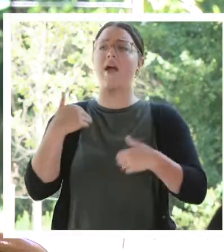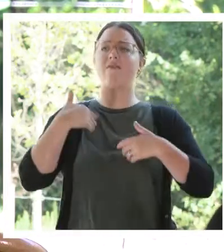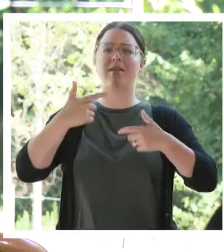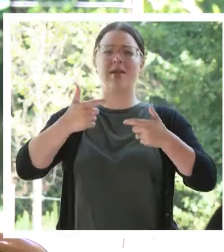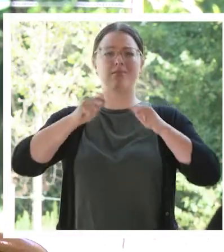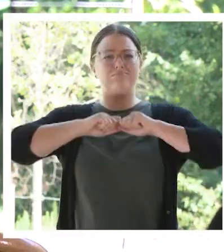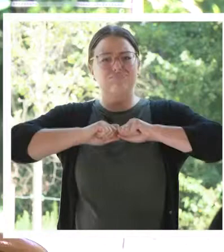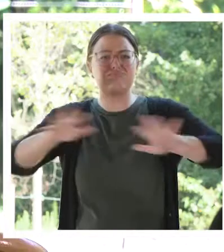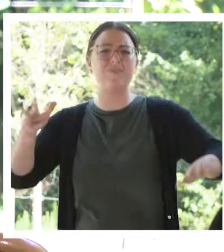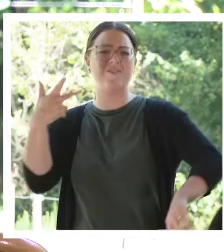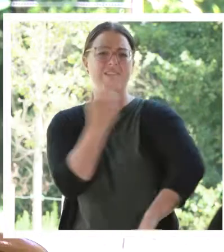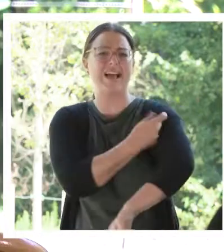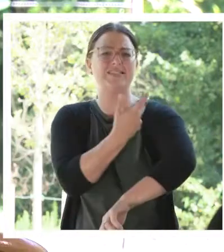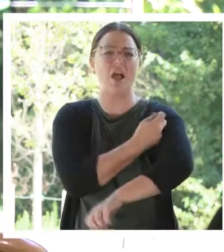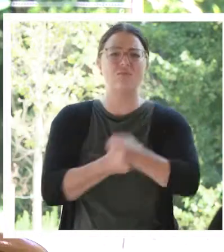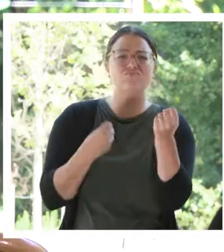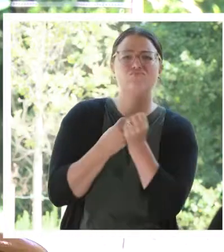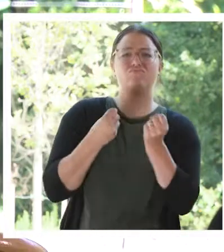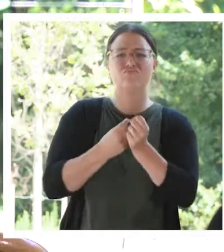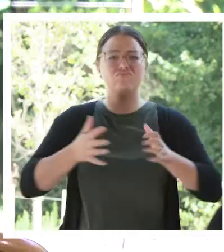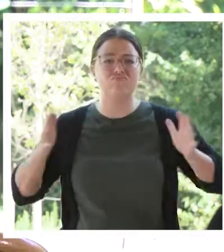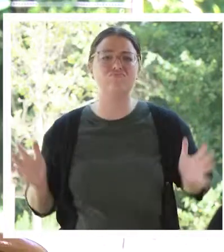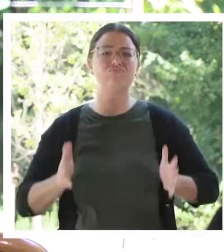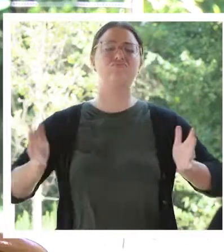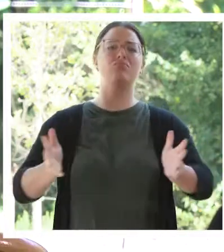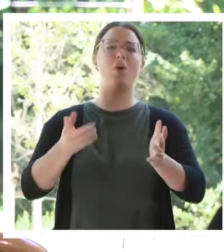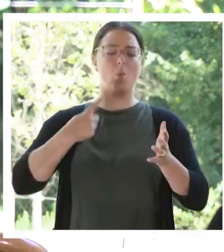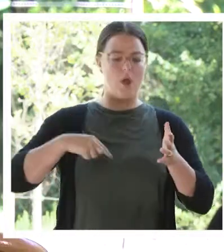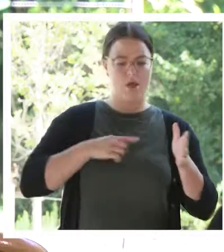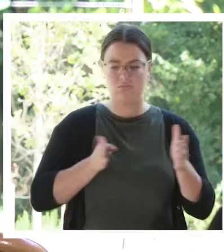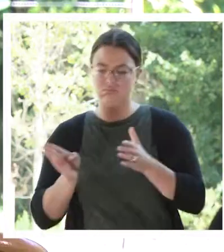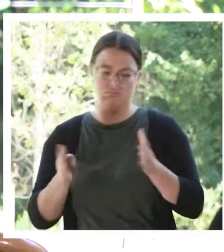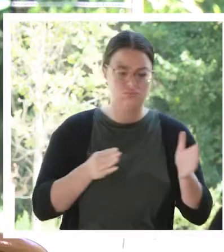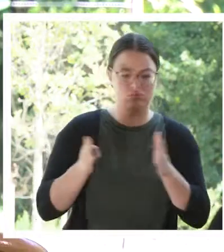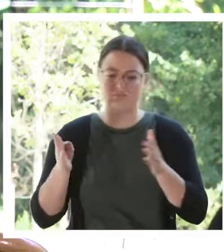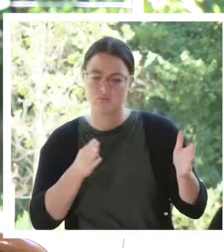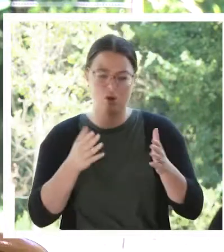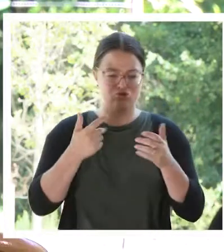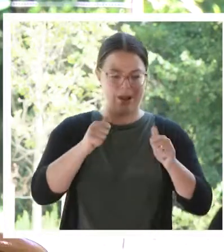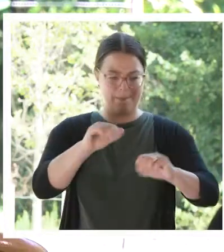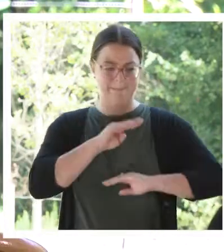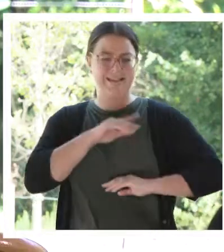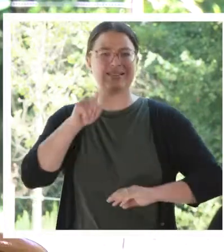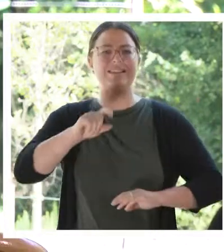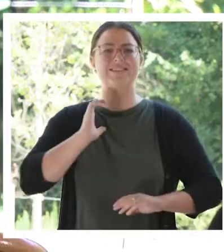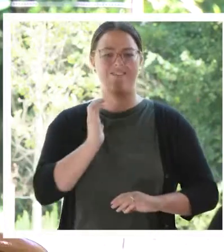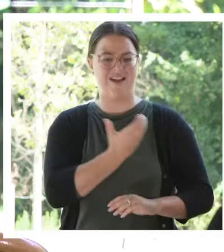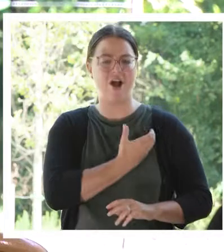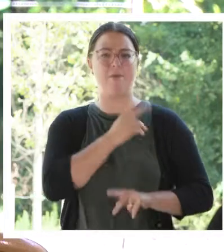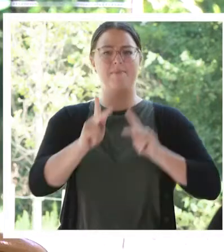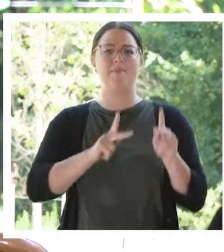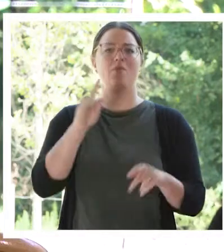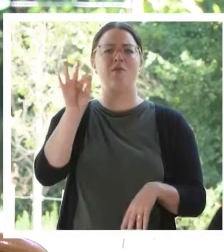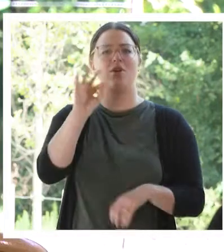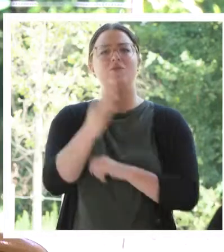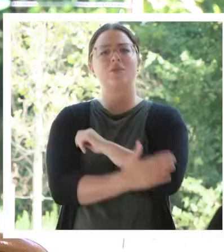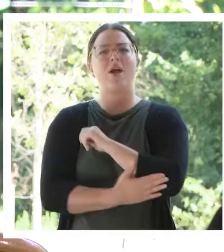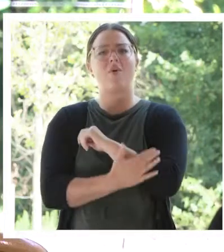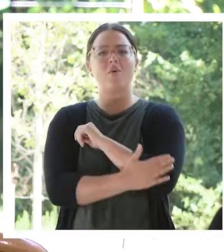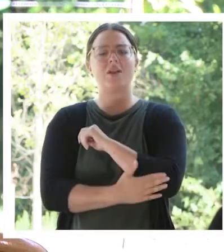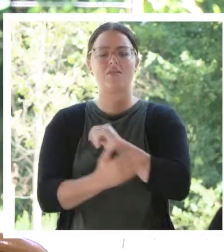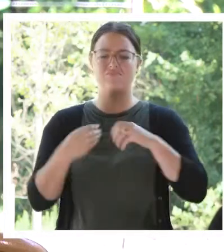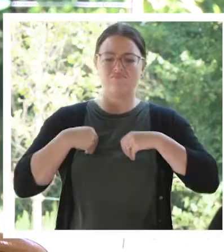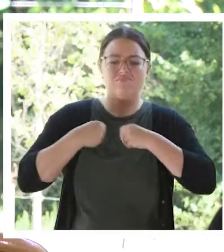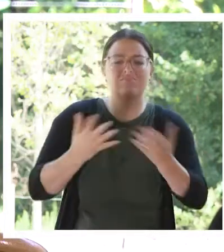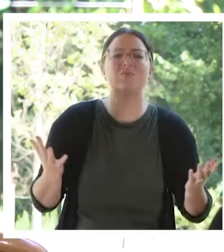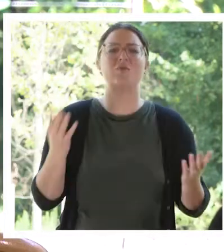testing, healthcare. We pivoted to meet the needs of the citizens in our community with rental assistance and with food and